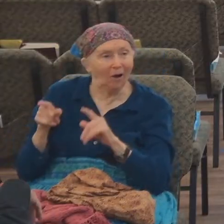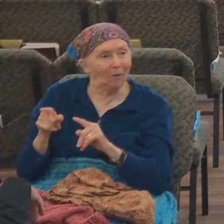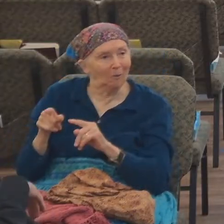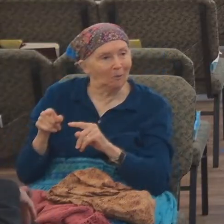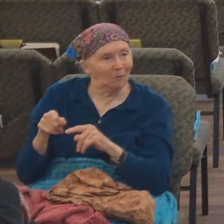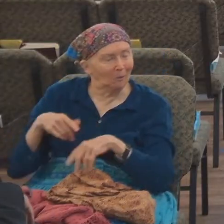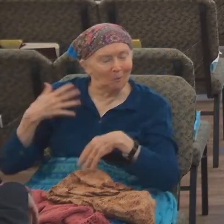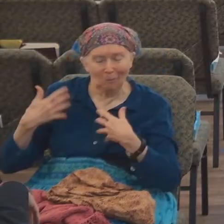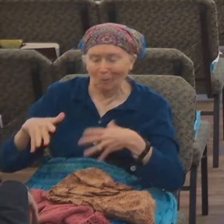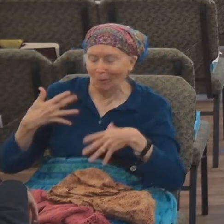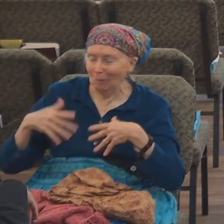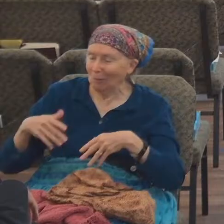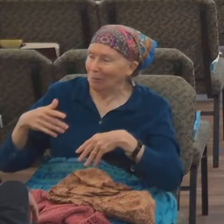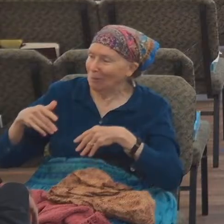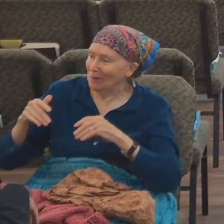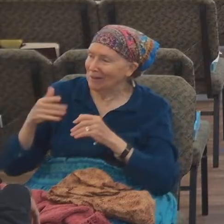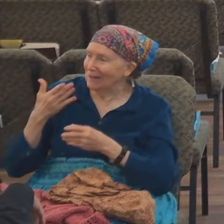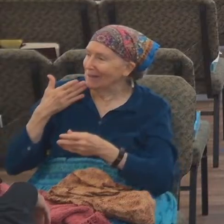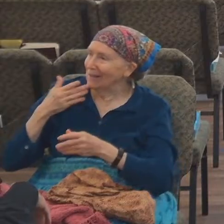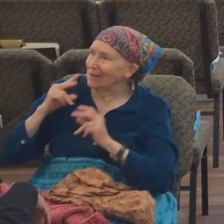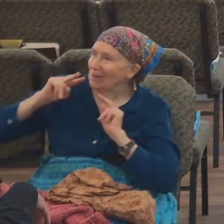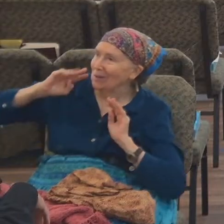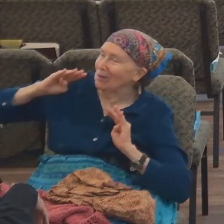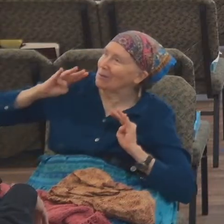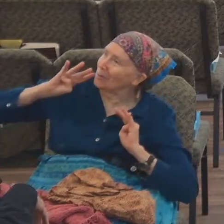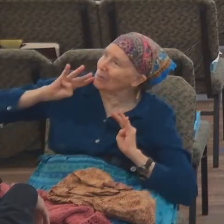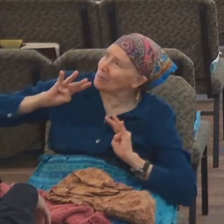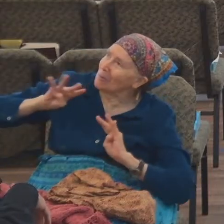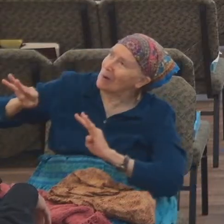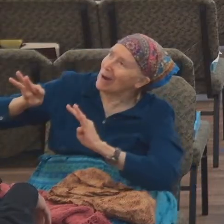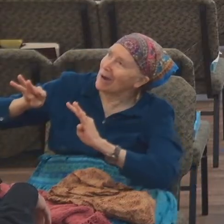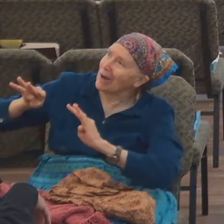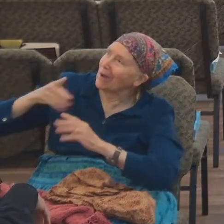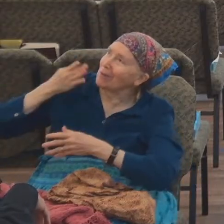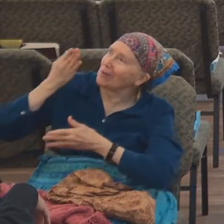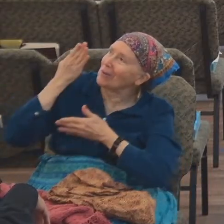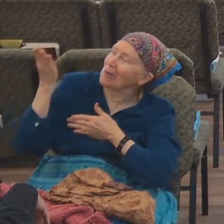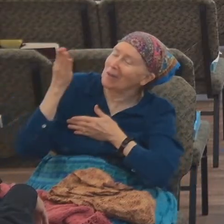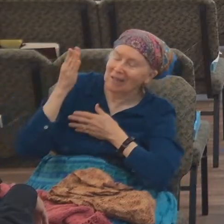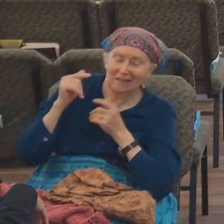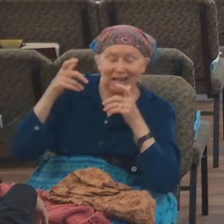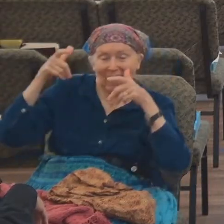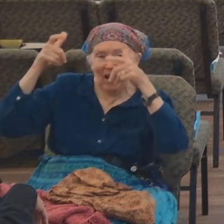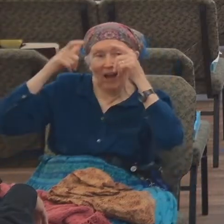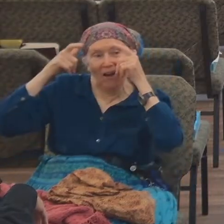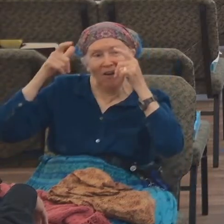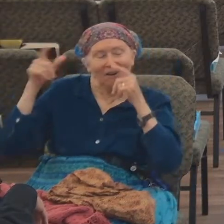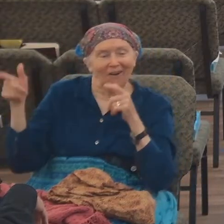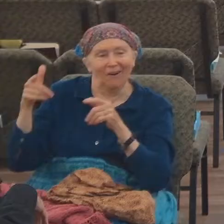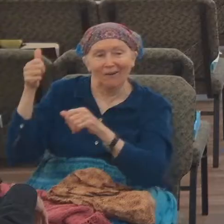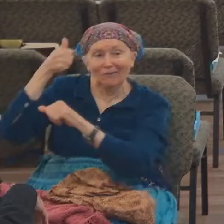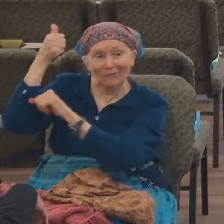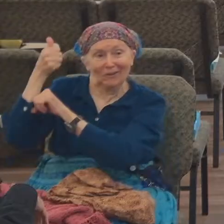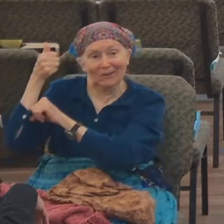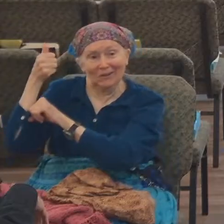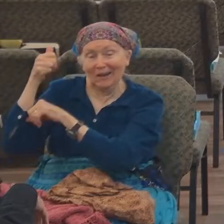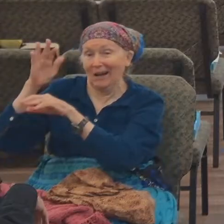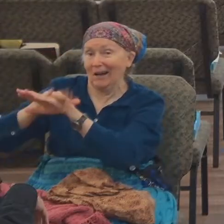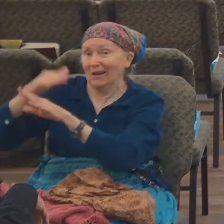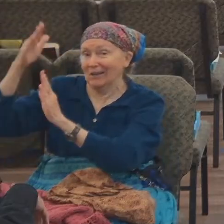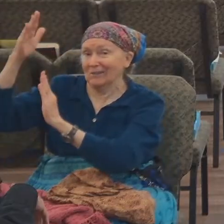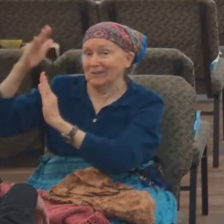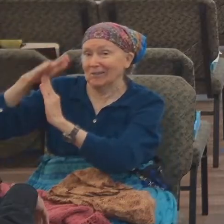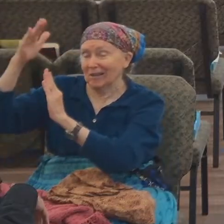Come on, right? Look at that. Look at that, right? They're on top. They